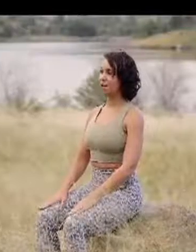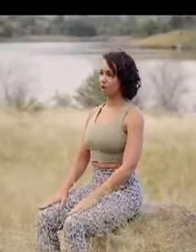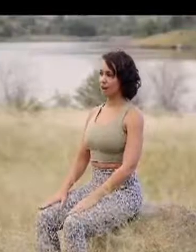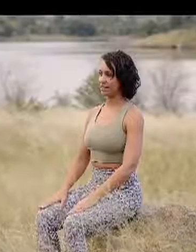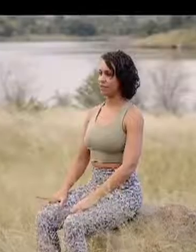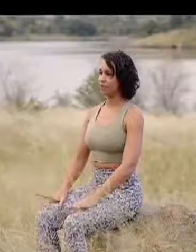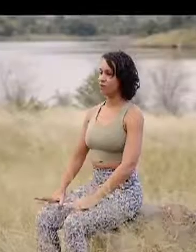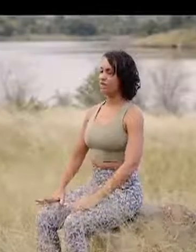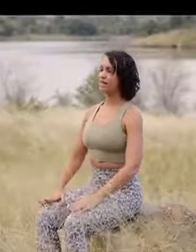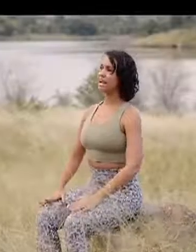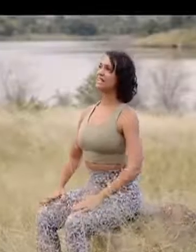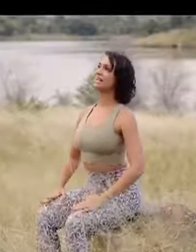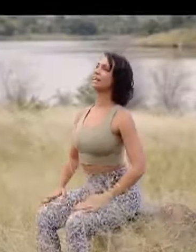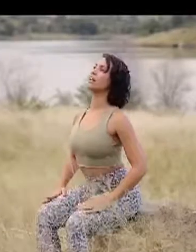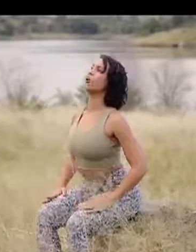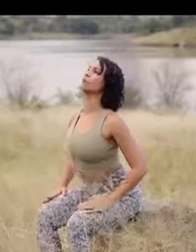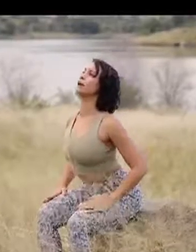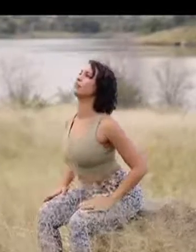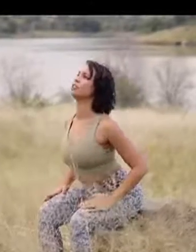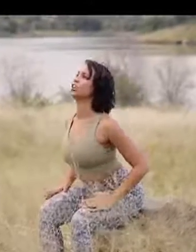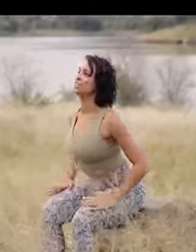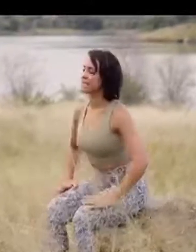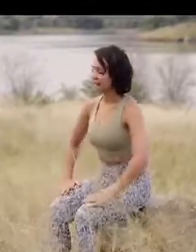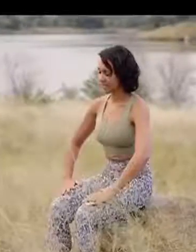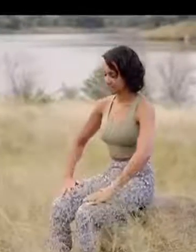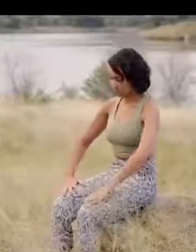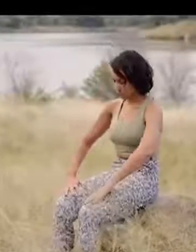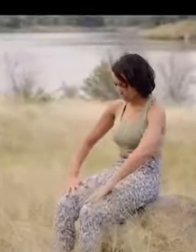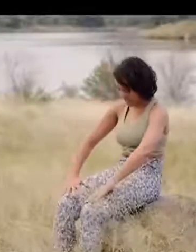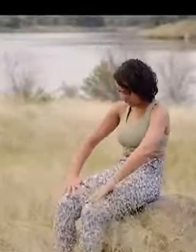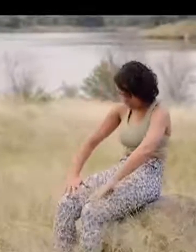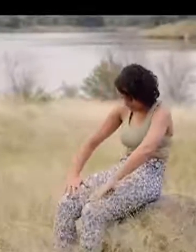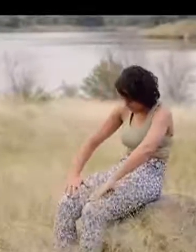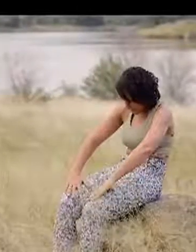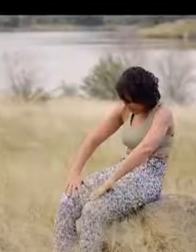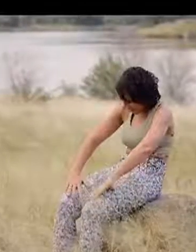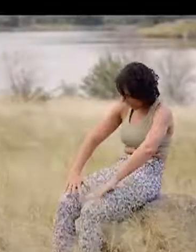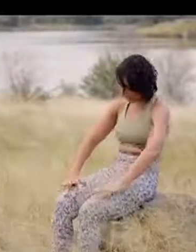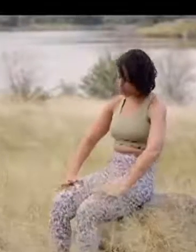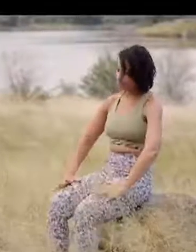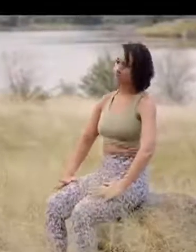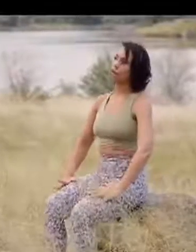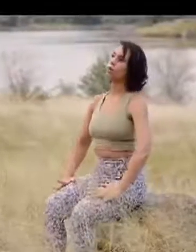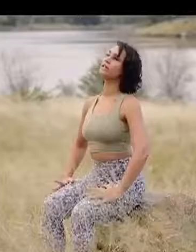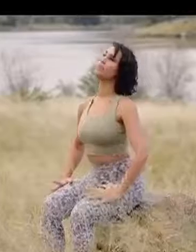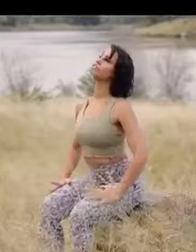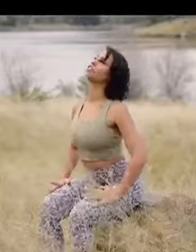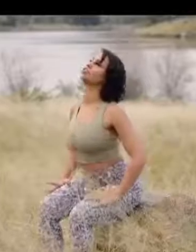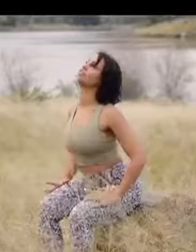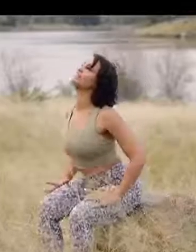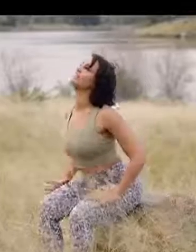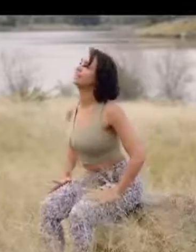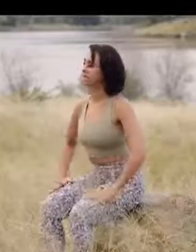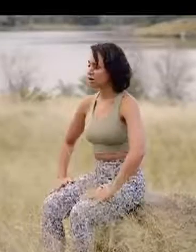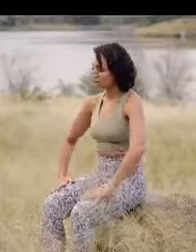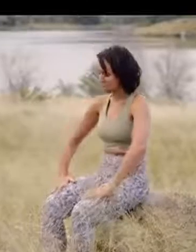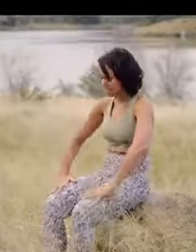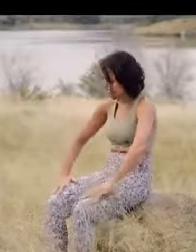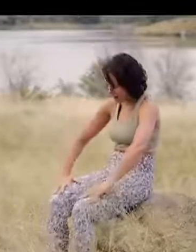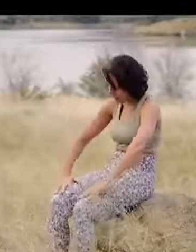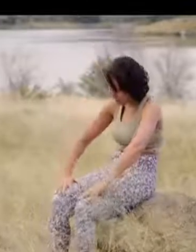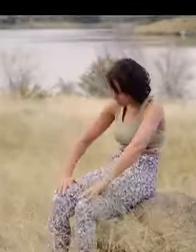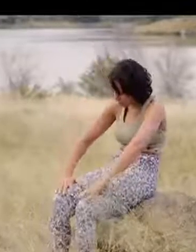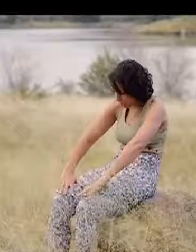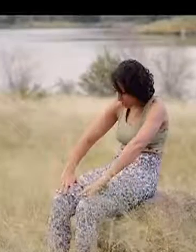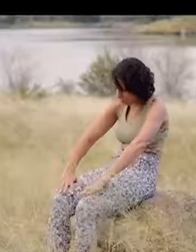is upright. Take a nice inhale, open up the chest, exhale, release back. Inhale, open up the chest, exhale,